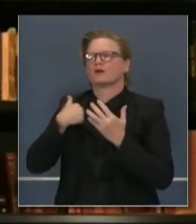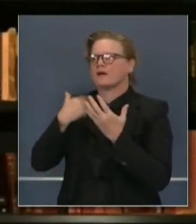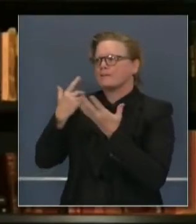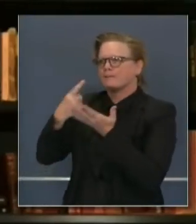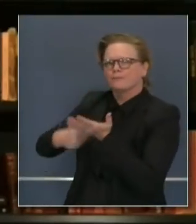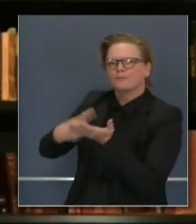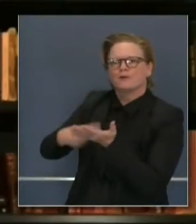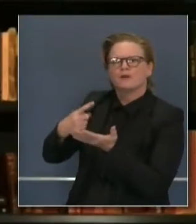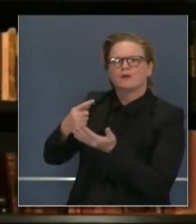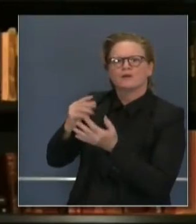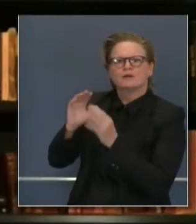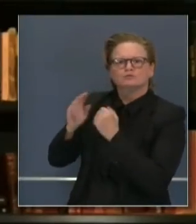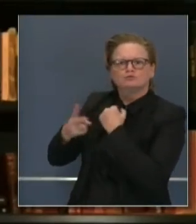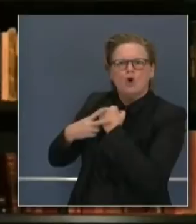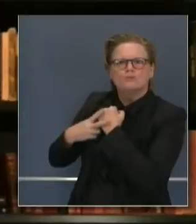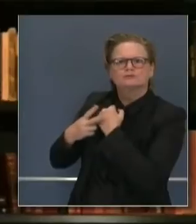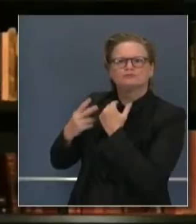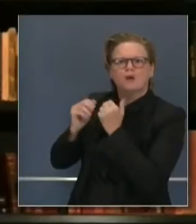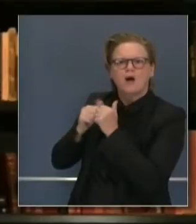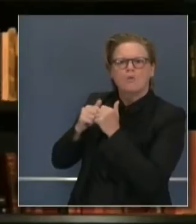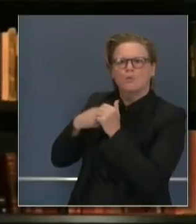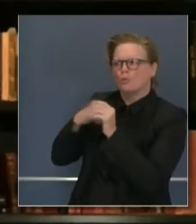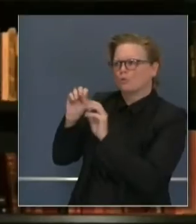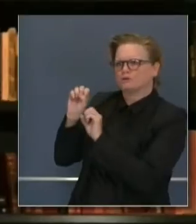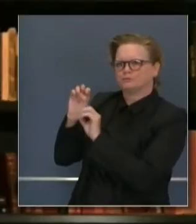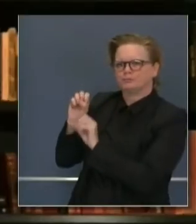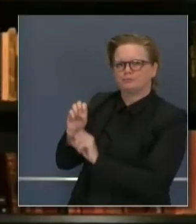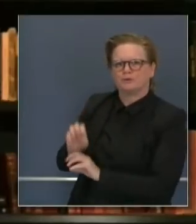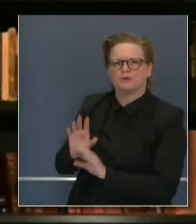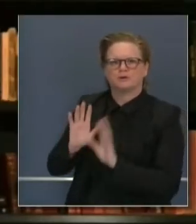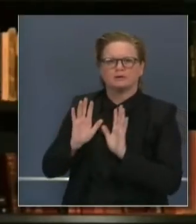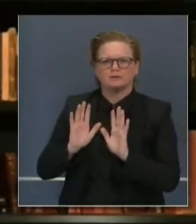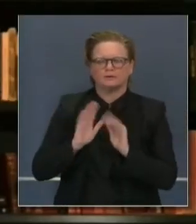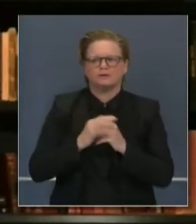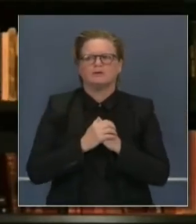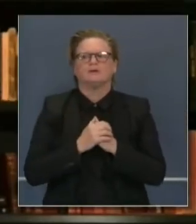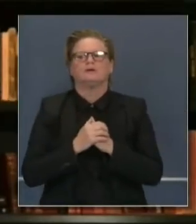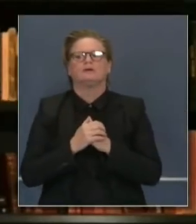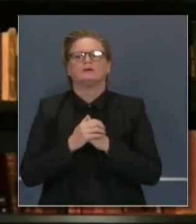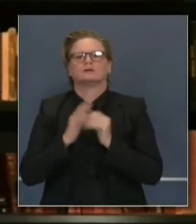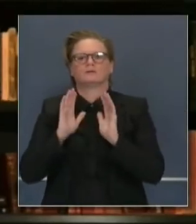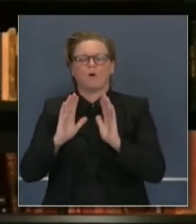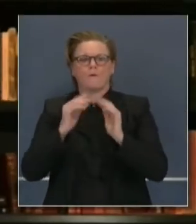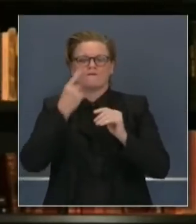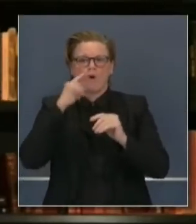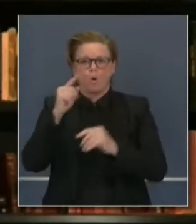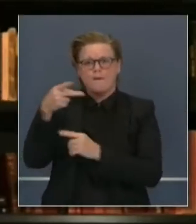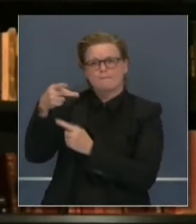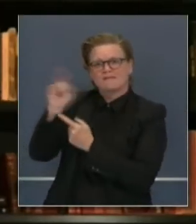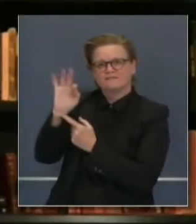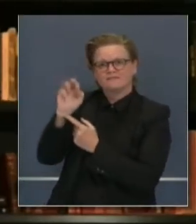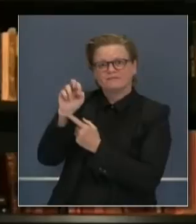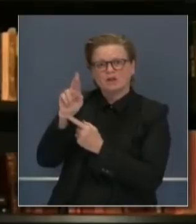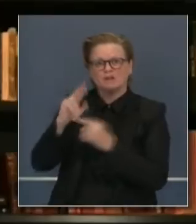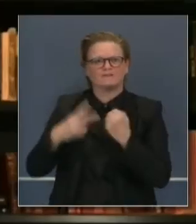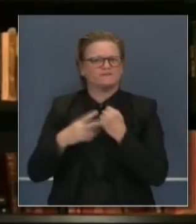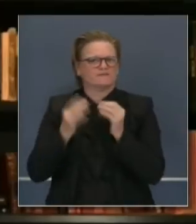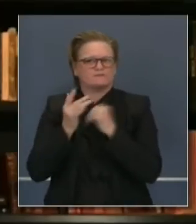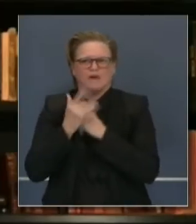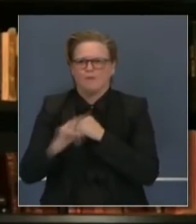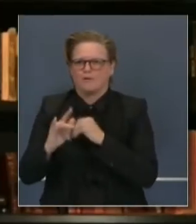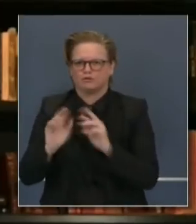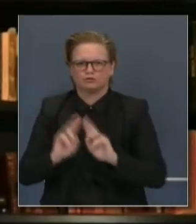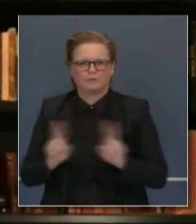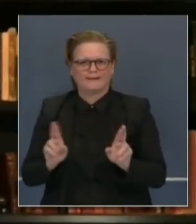immediate, and in the immediate, Dr. Galley is absolutely right in terms of the available capacity for ultra cold storage and our ability